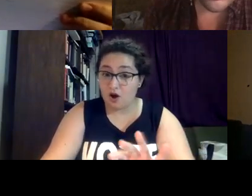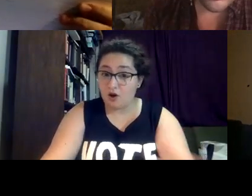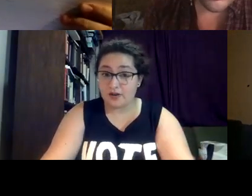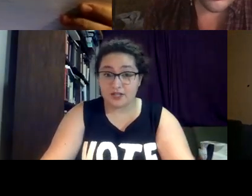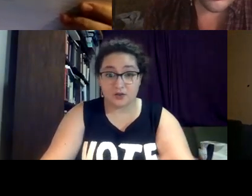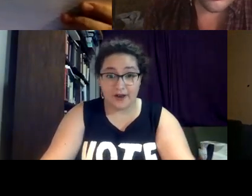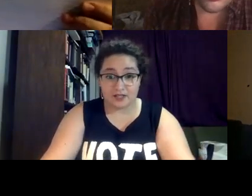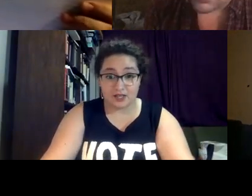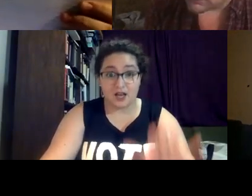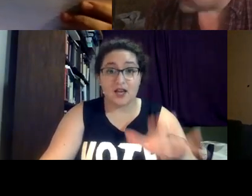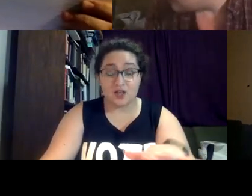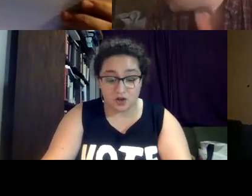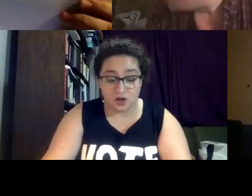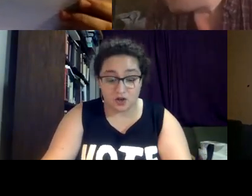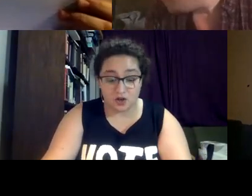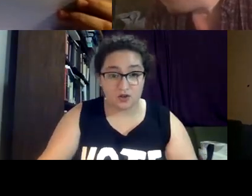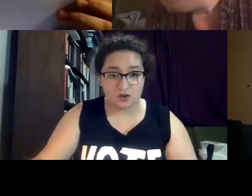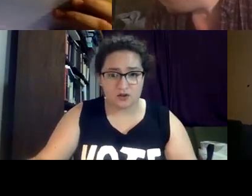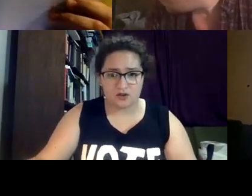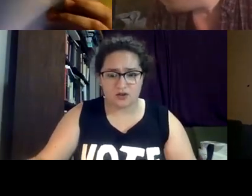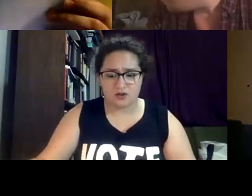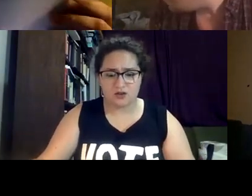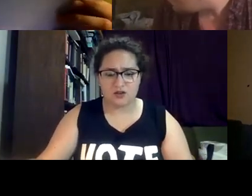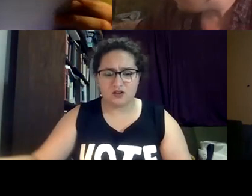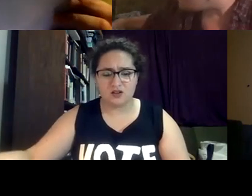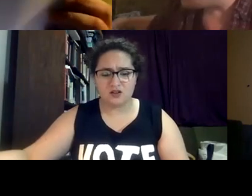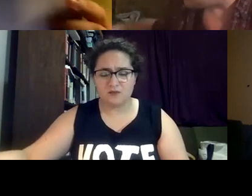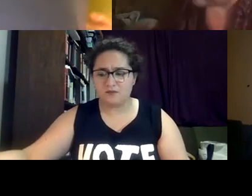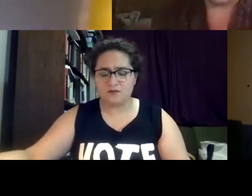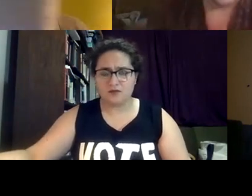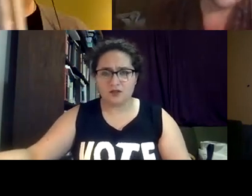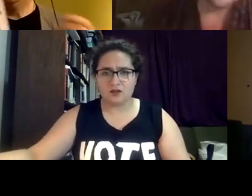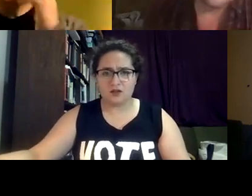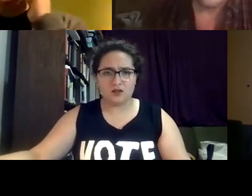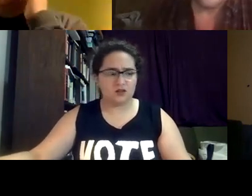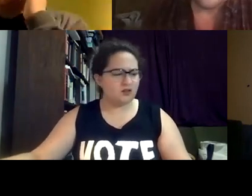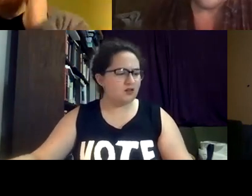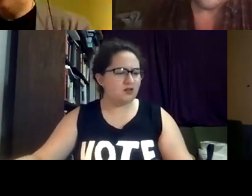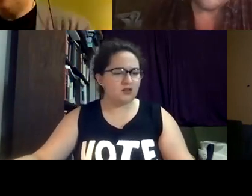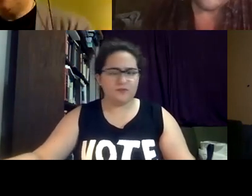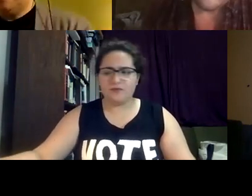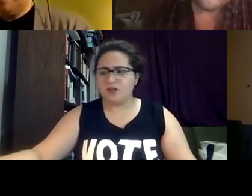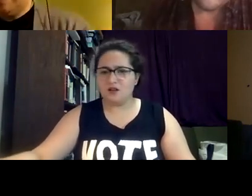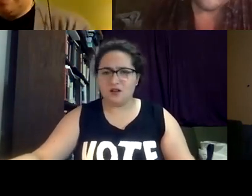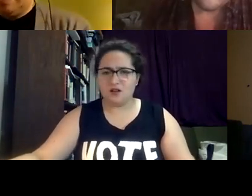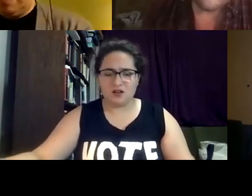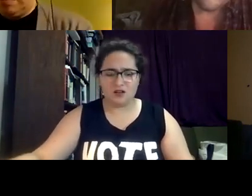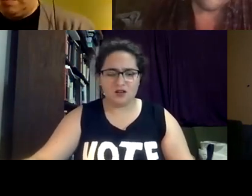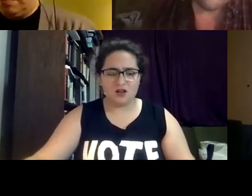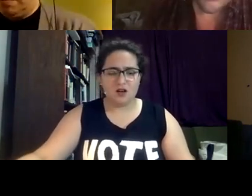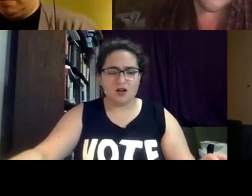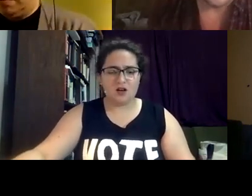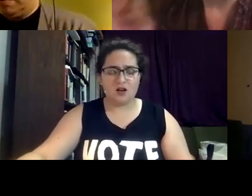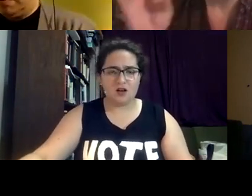is already directed. But then deal plainer with me could be like deal fairly, like honest and